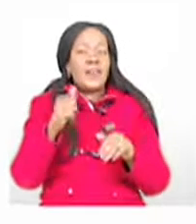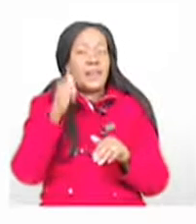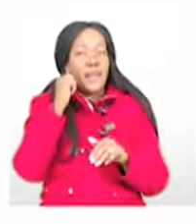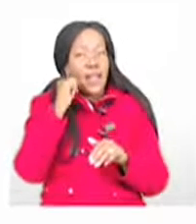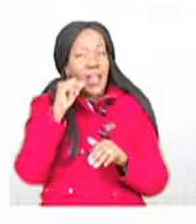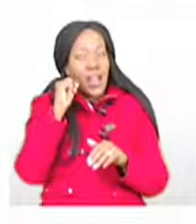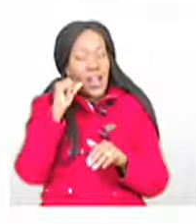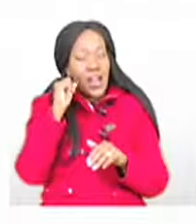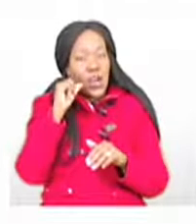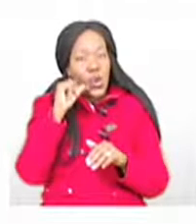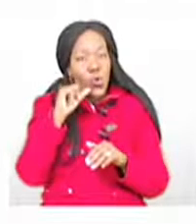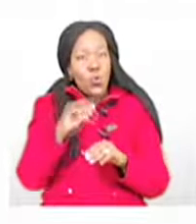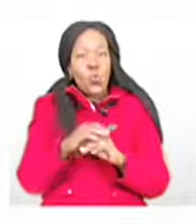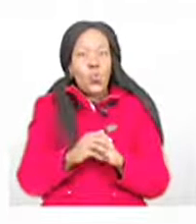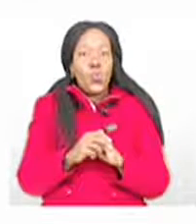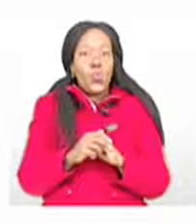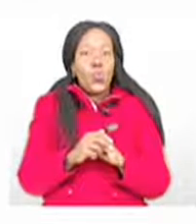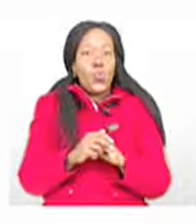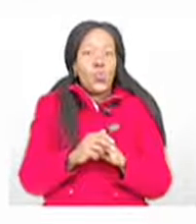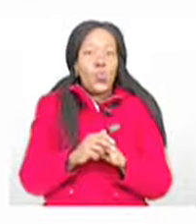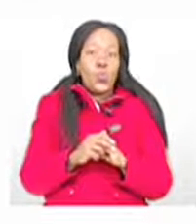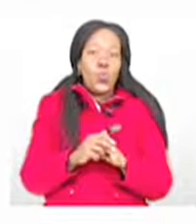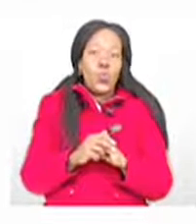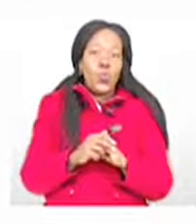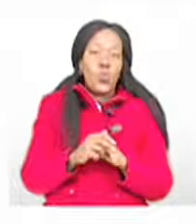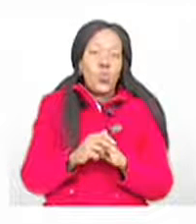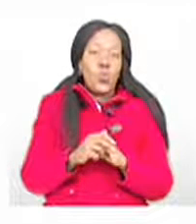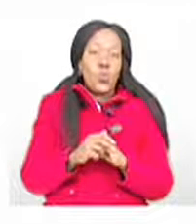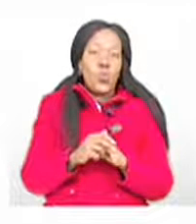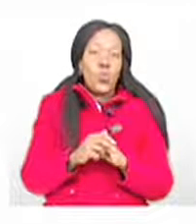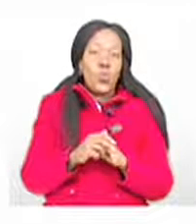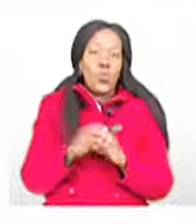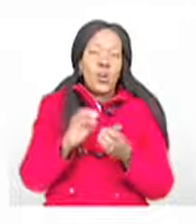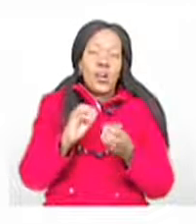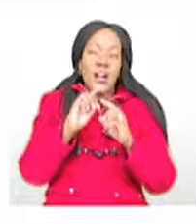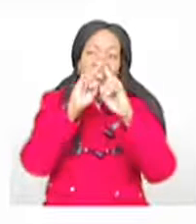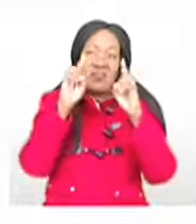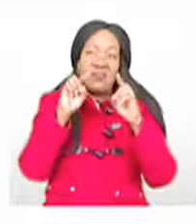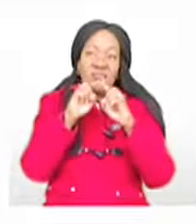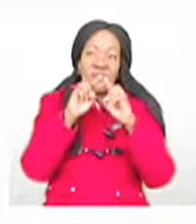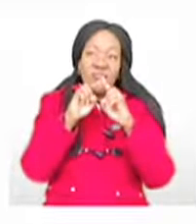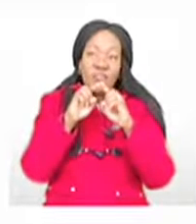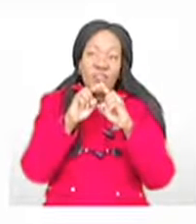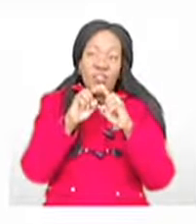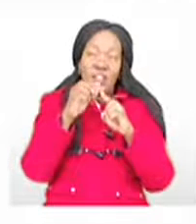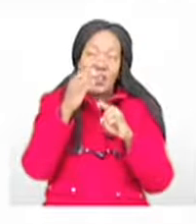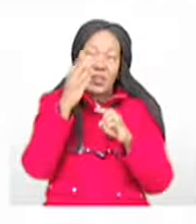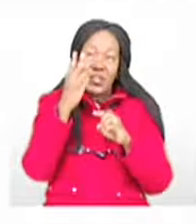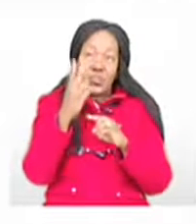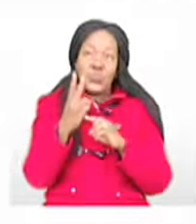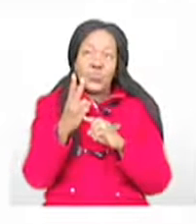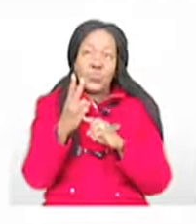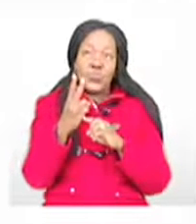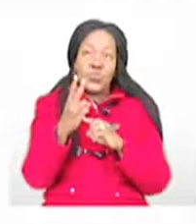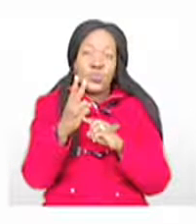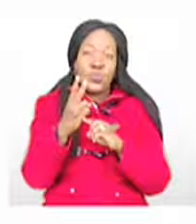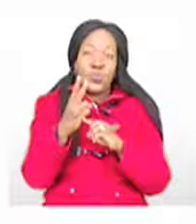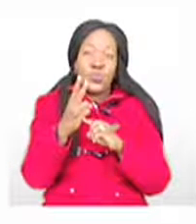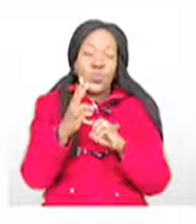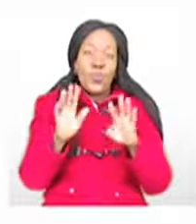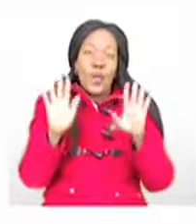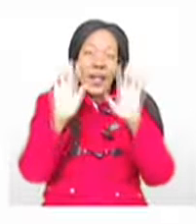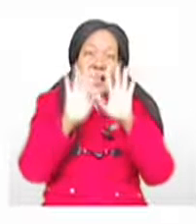color them yellow. In block number 2, we need to